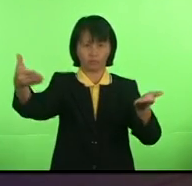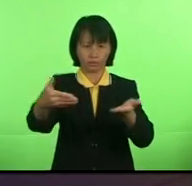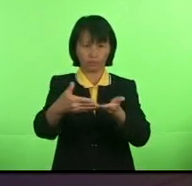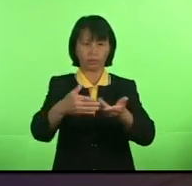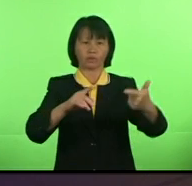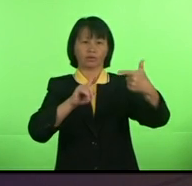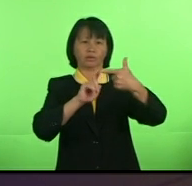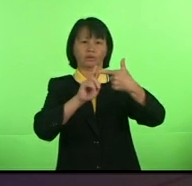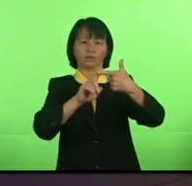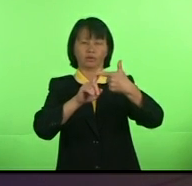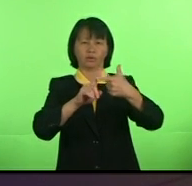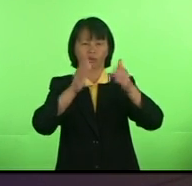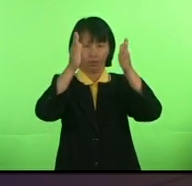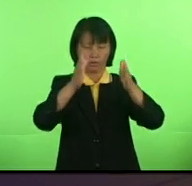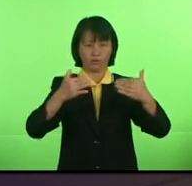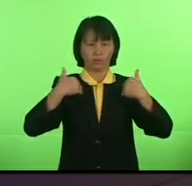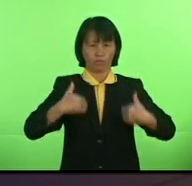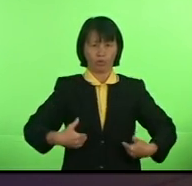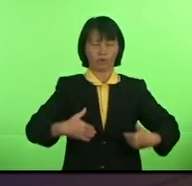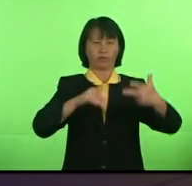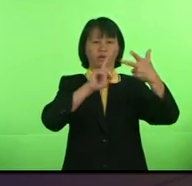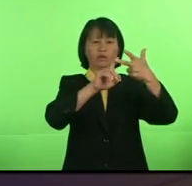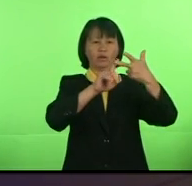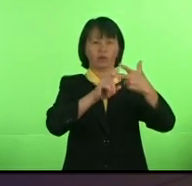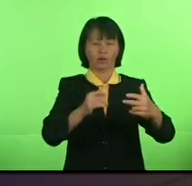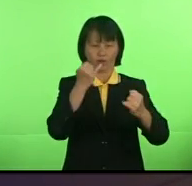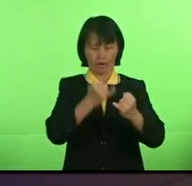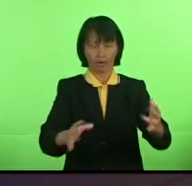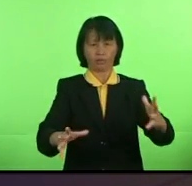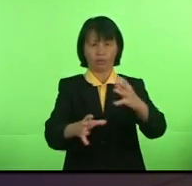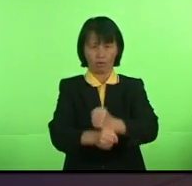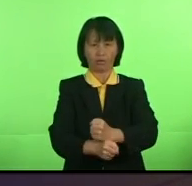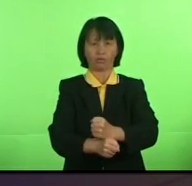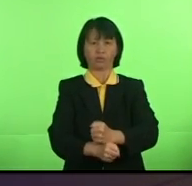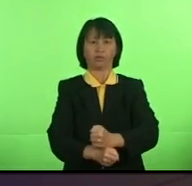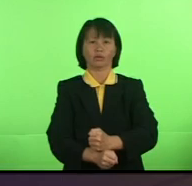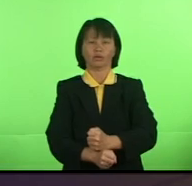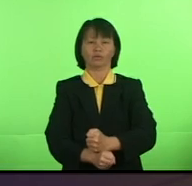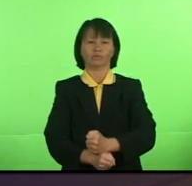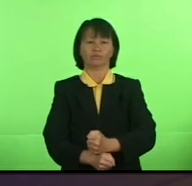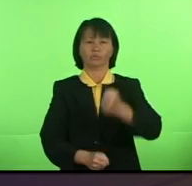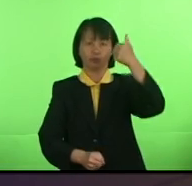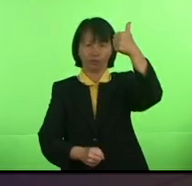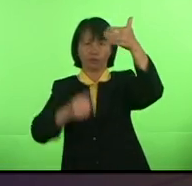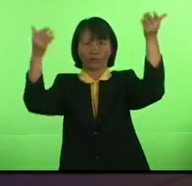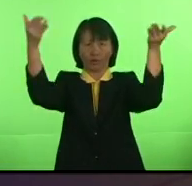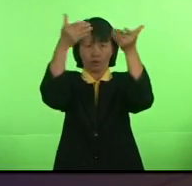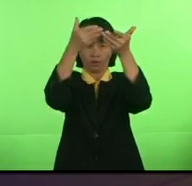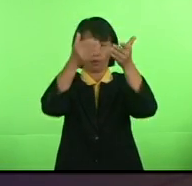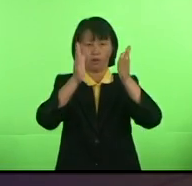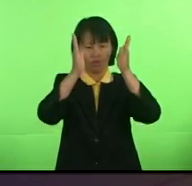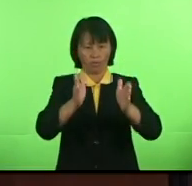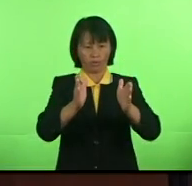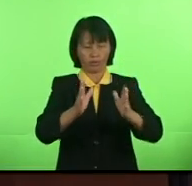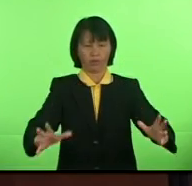introduction, the body, and a conclusion. Let's look at the first one, an